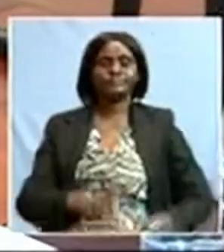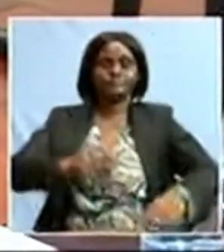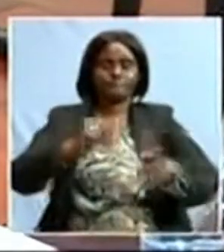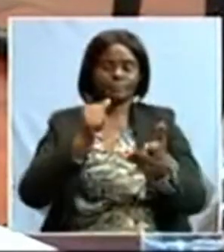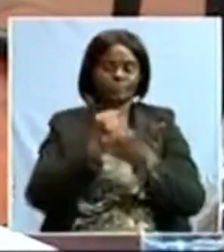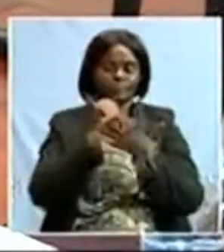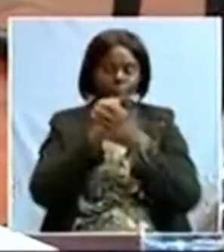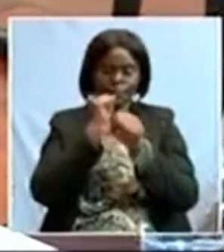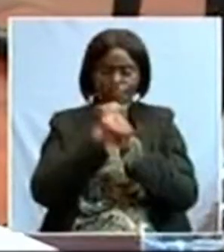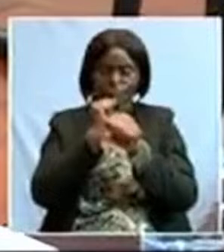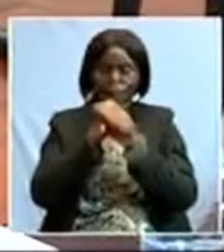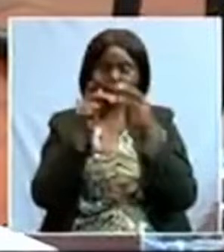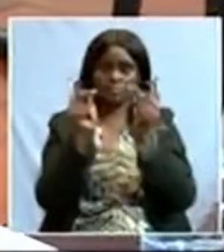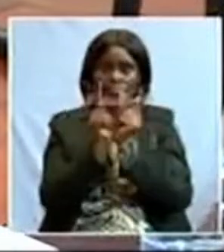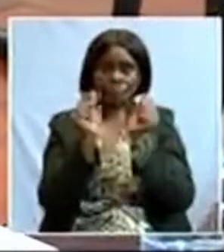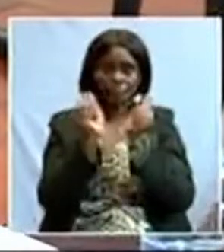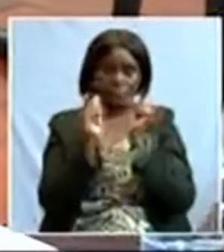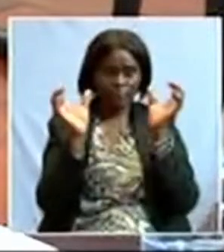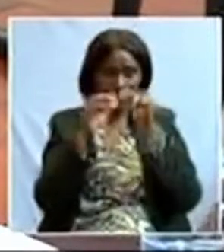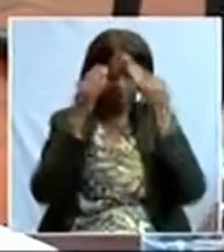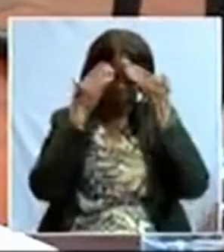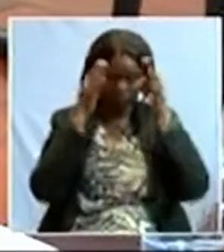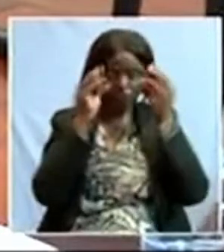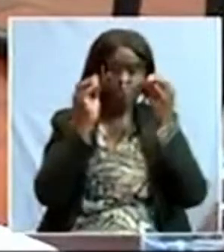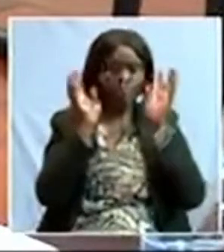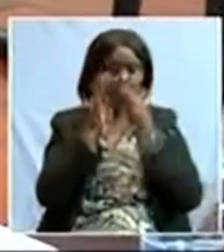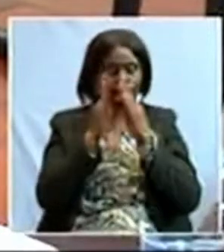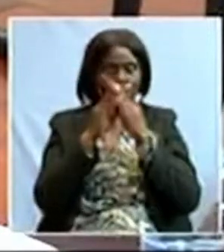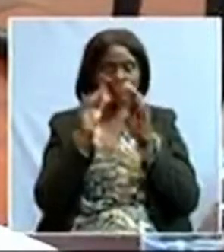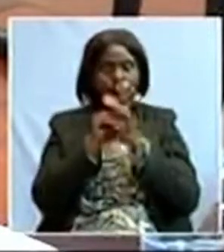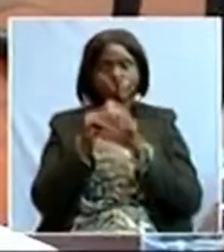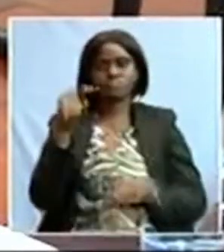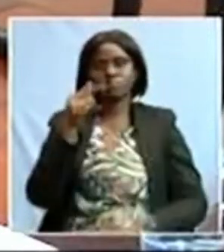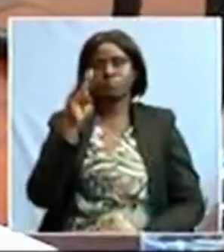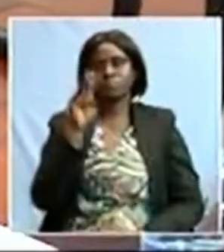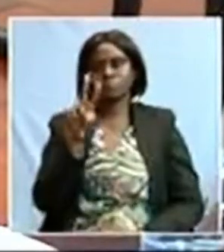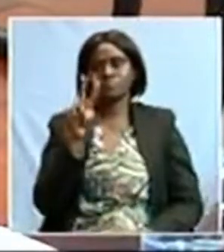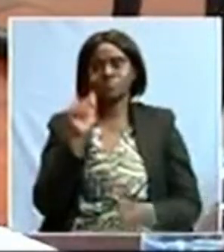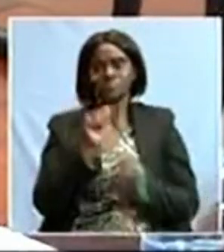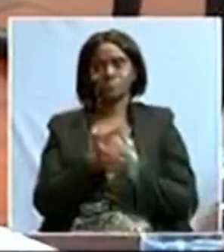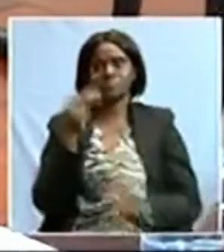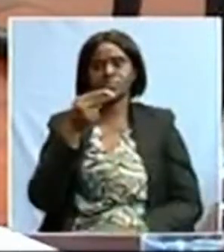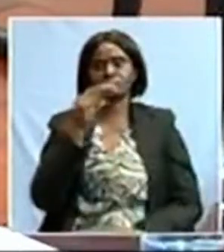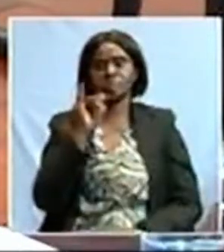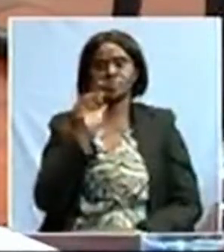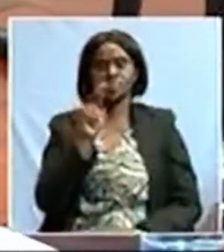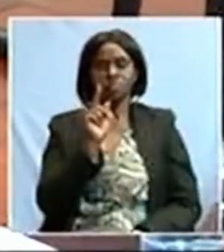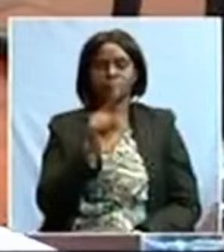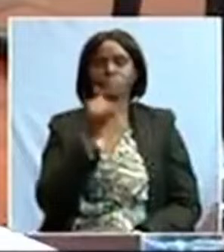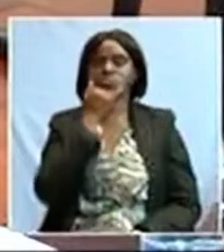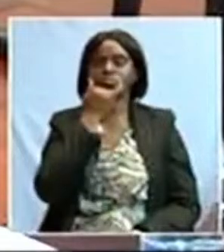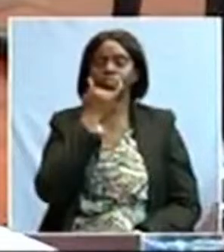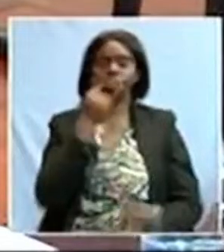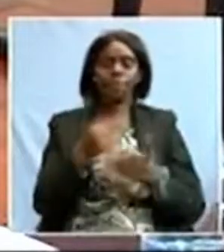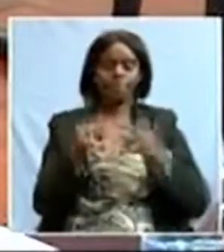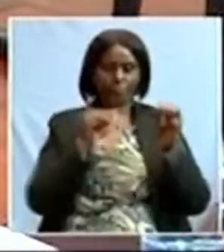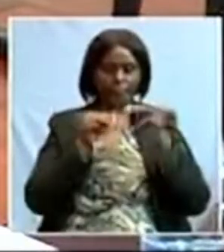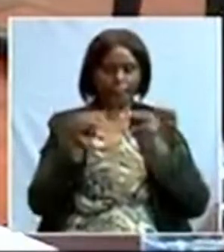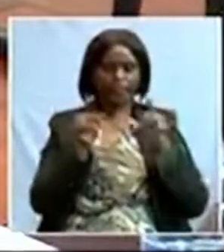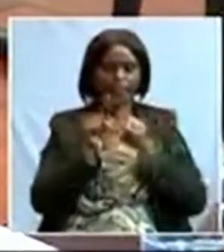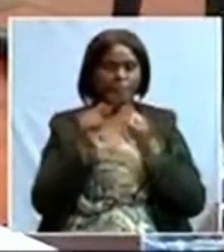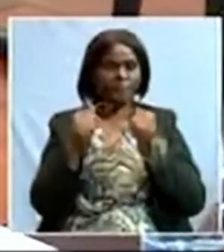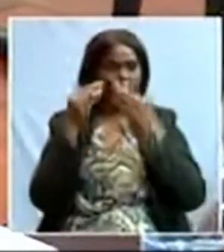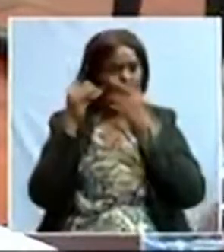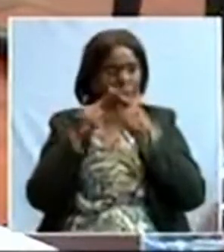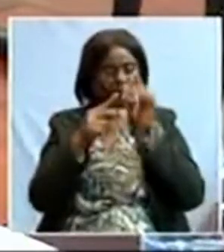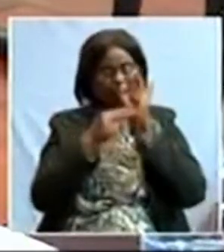Facilitate workplace and community sensitization meetings on GBV and HIV. Cause of the query. Management wishes